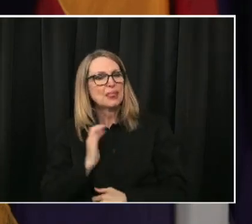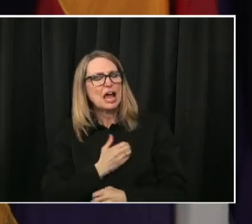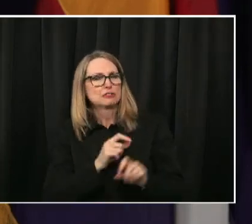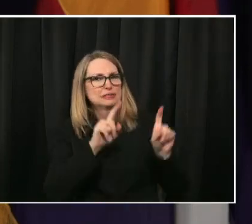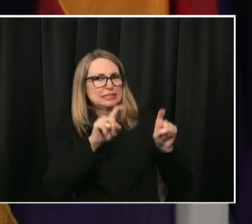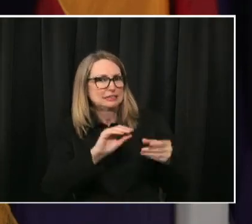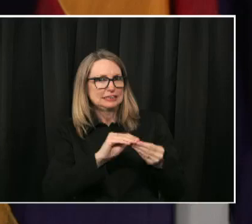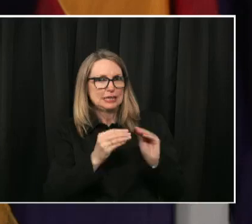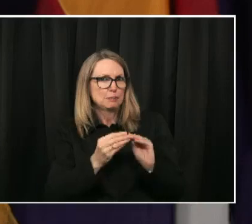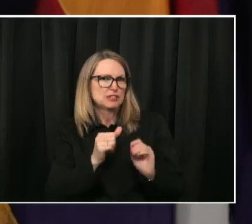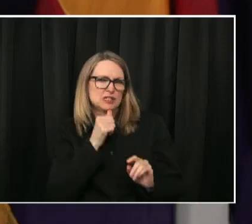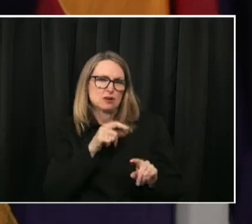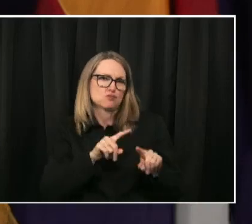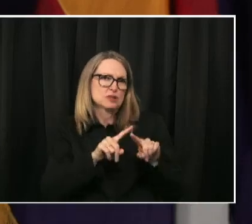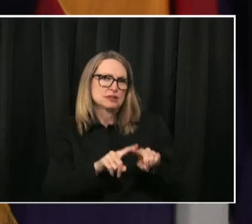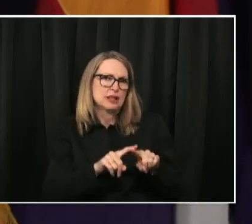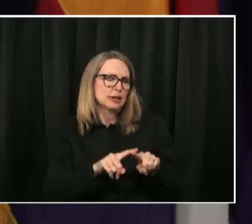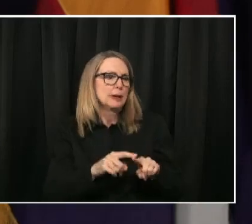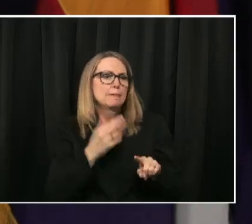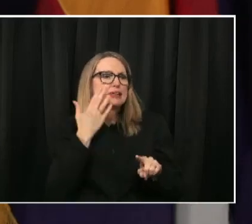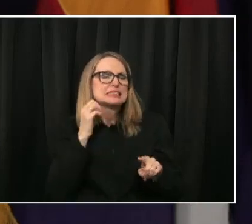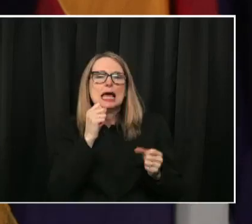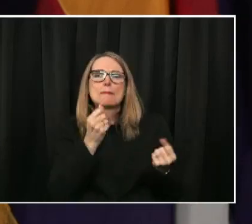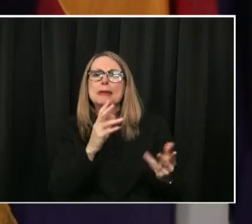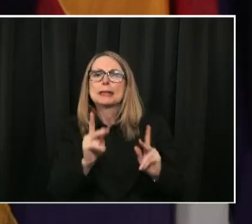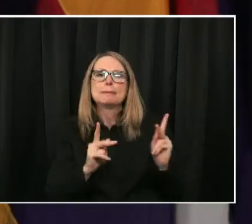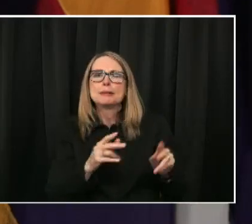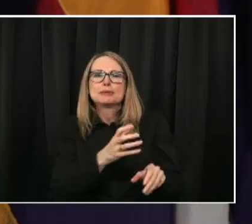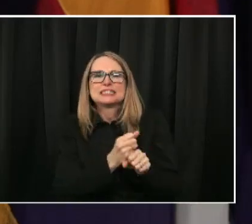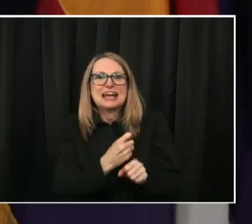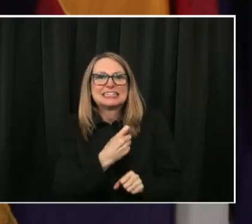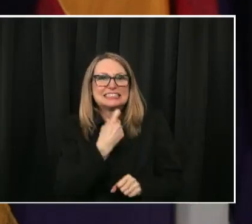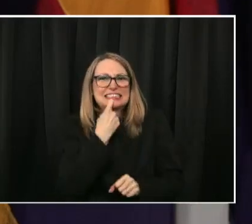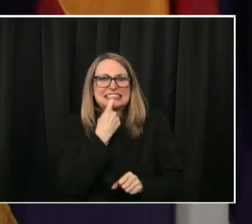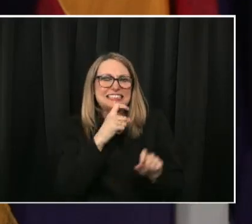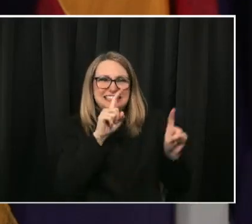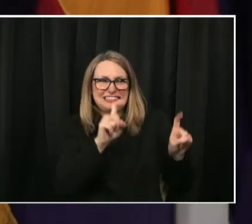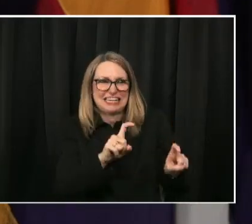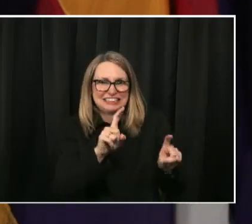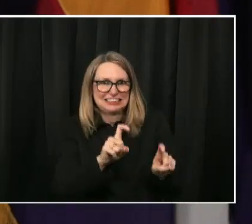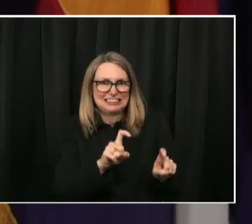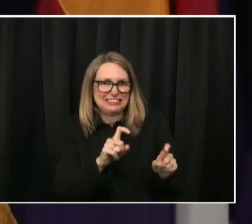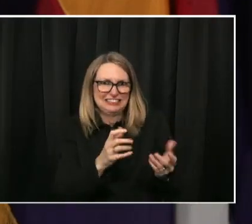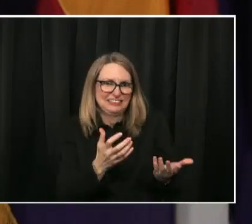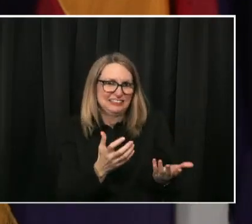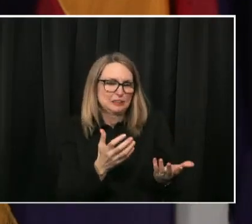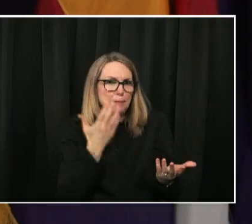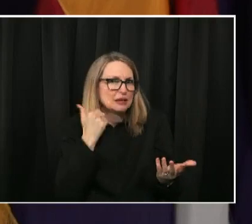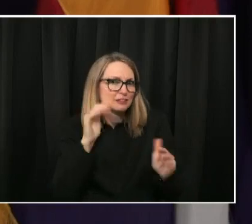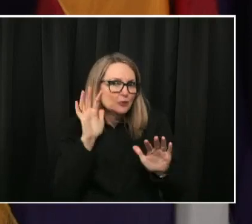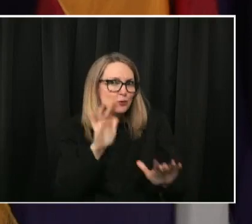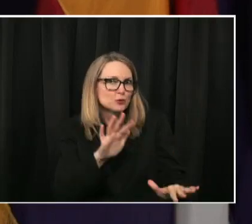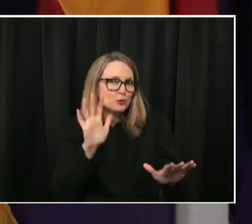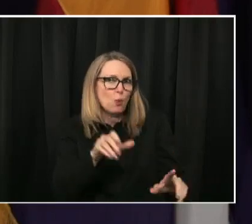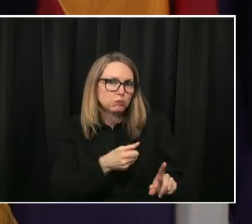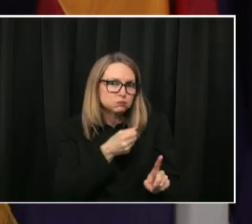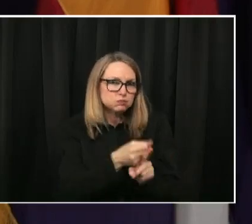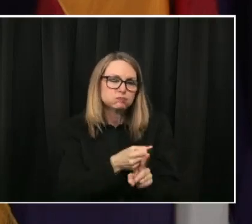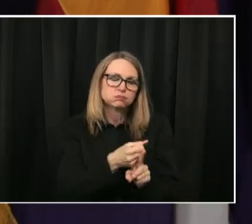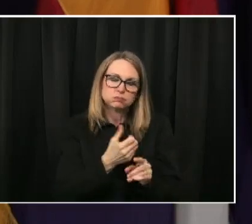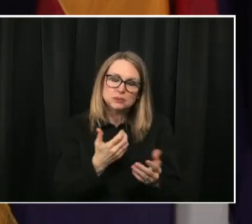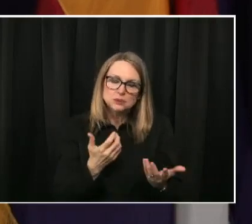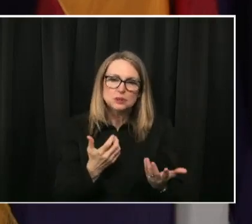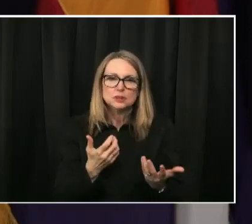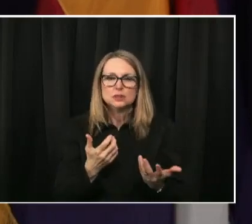very few people got tested due to the blizzard, naturally, of course. So very low testing numbers and very low positives.